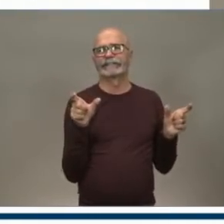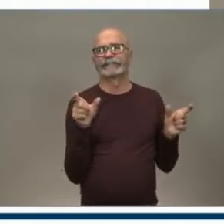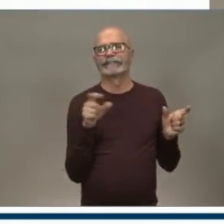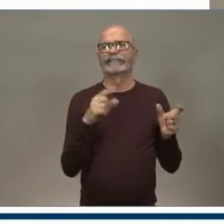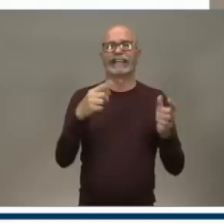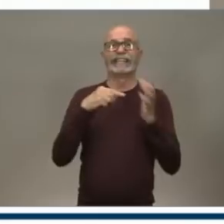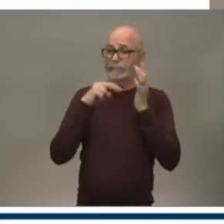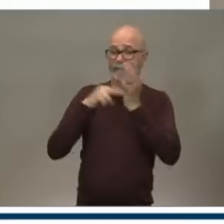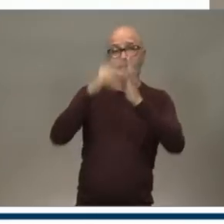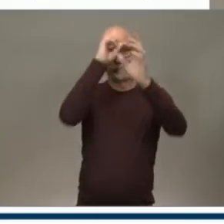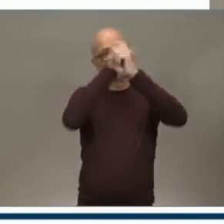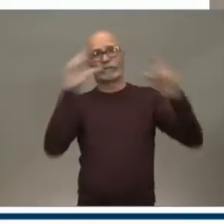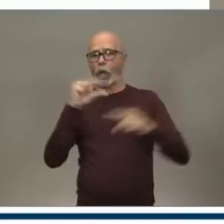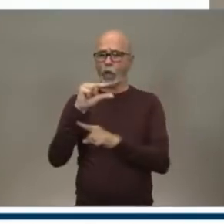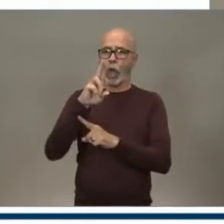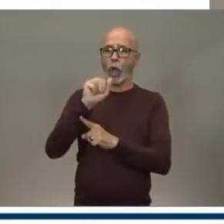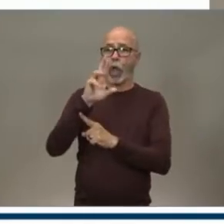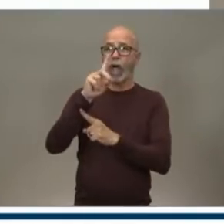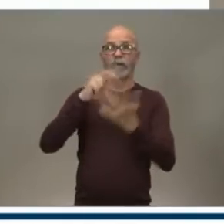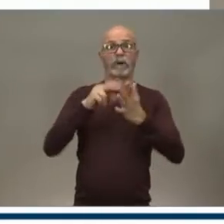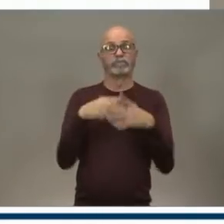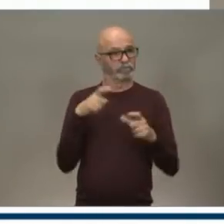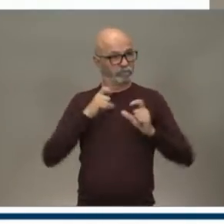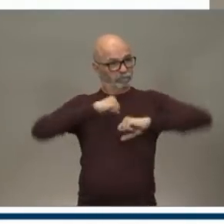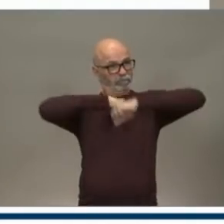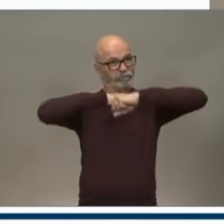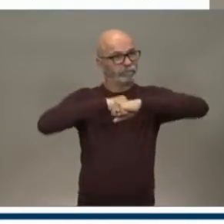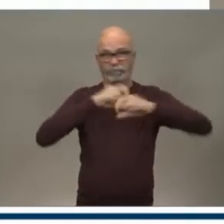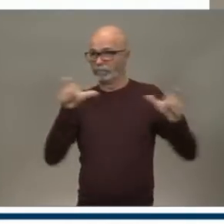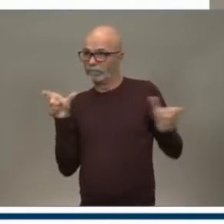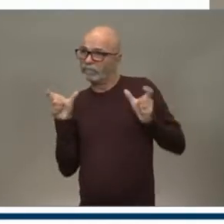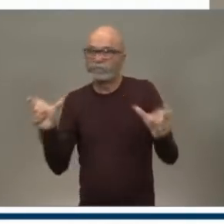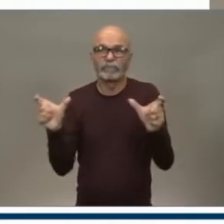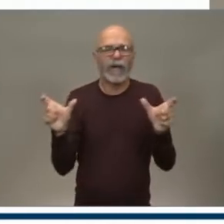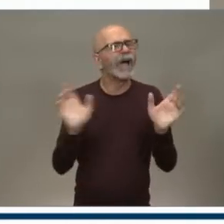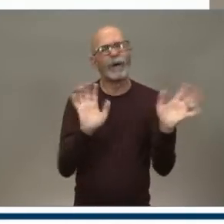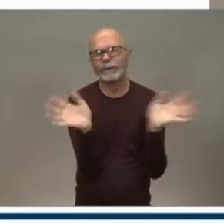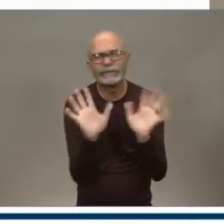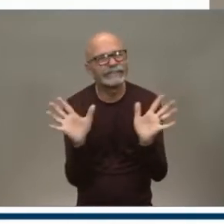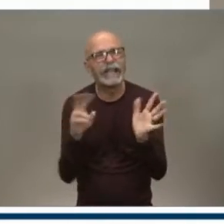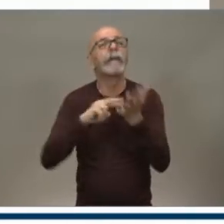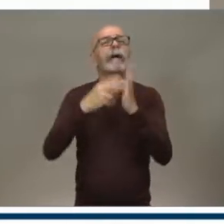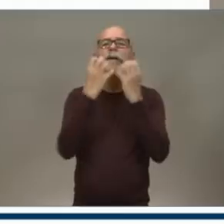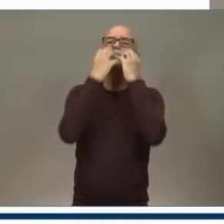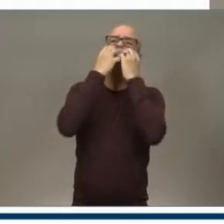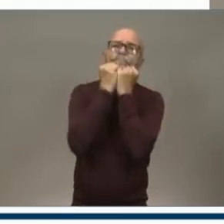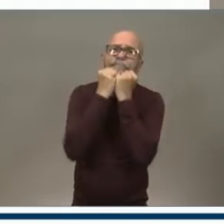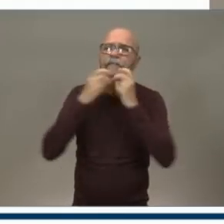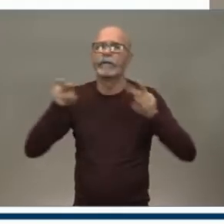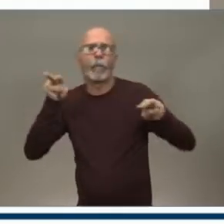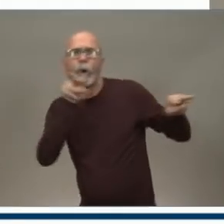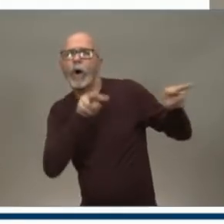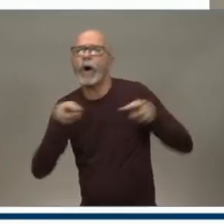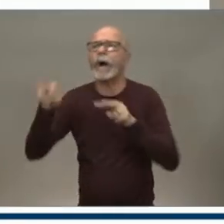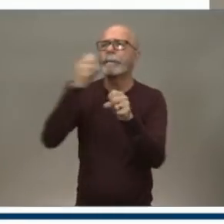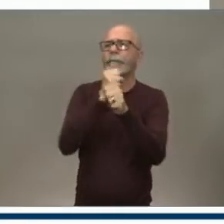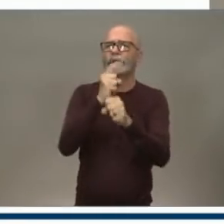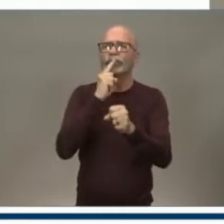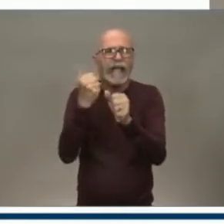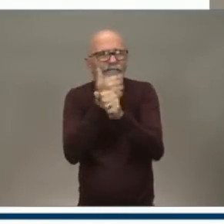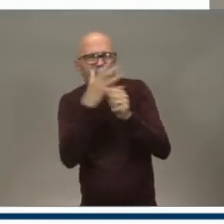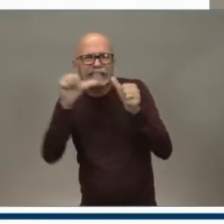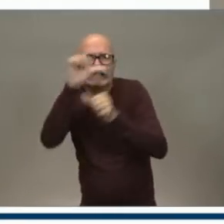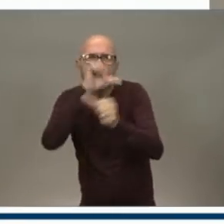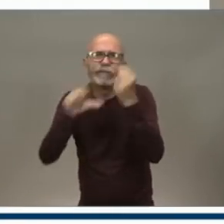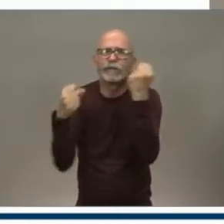guard for each other and for our communities. So first and foremost, we need to return to being more careful about following our public